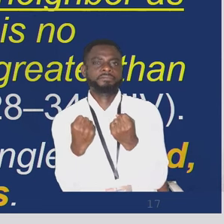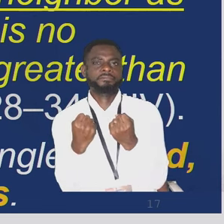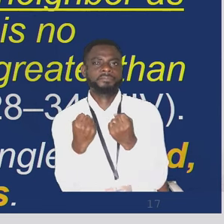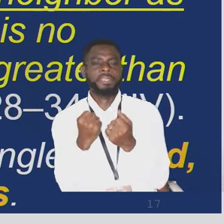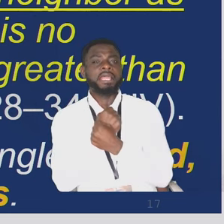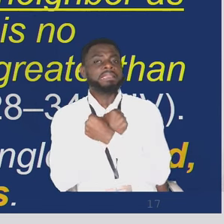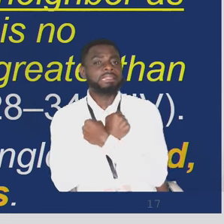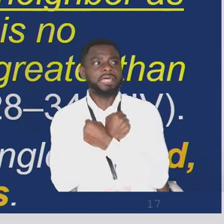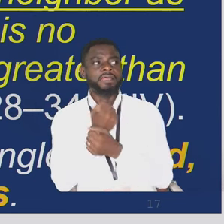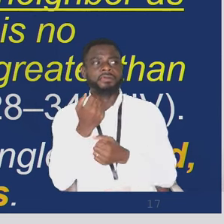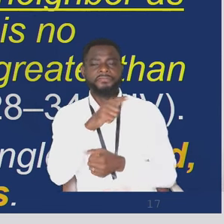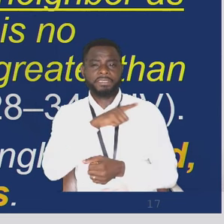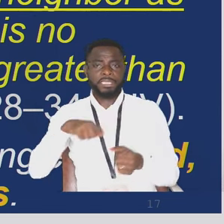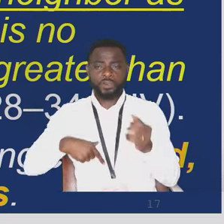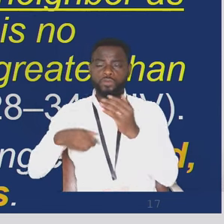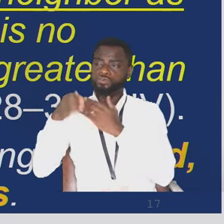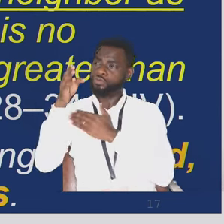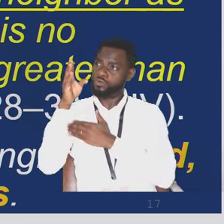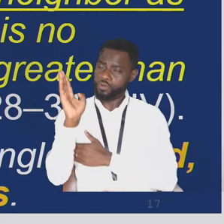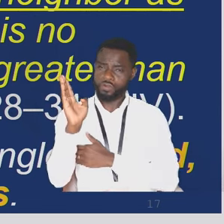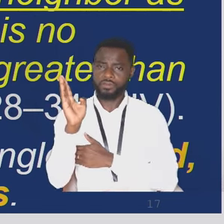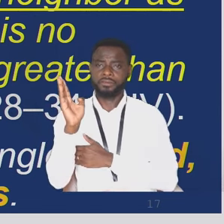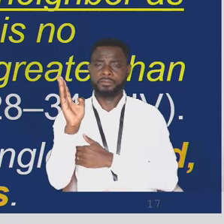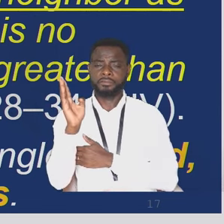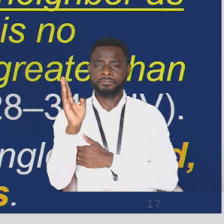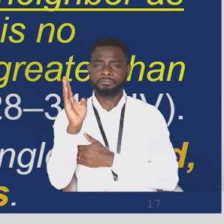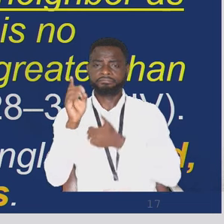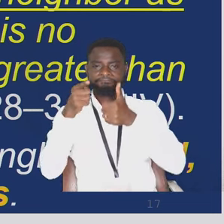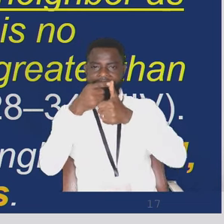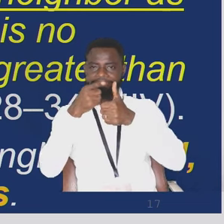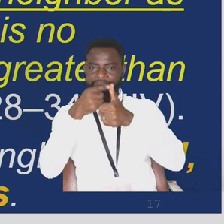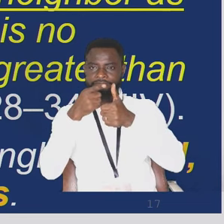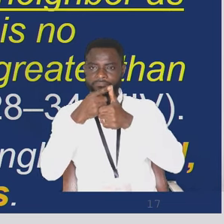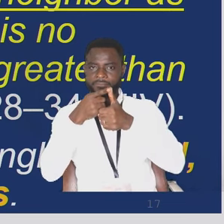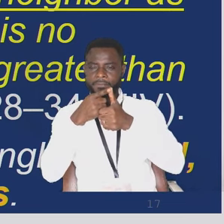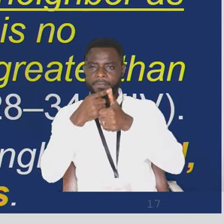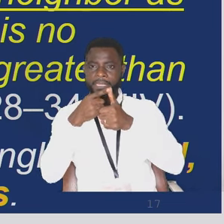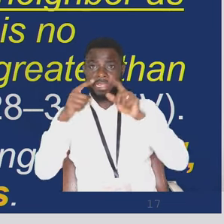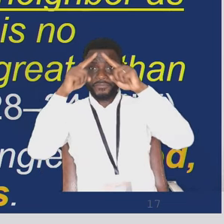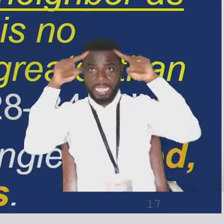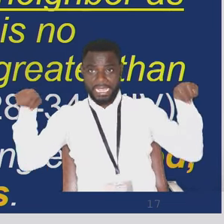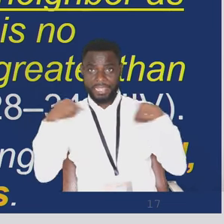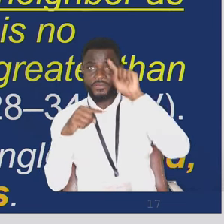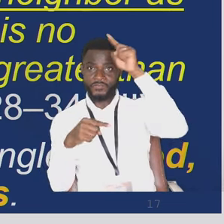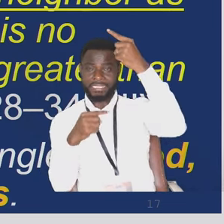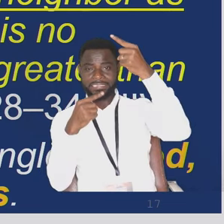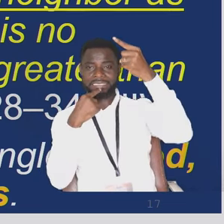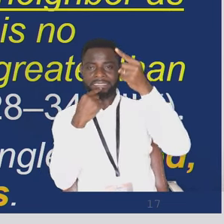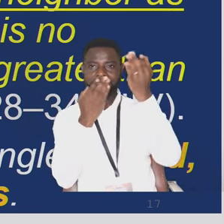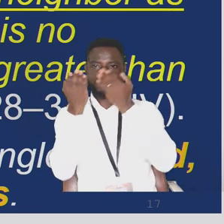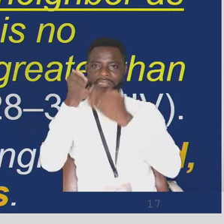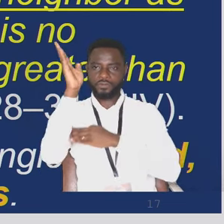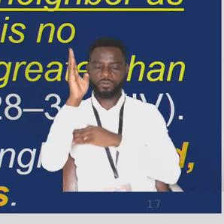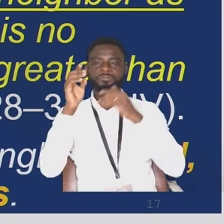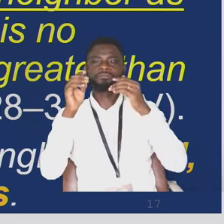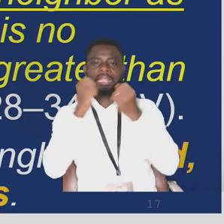Love the Lord your God. So that gives us the first one on the tip of the diagram. And then the second one